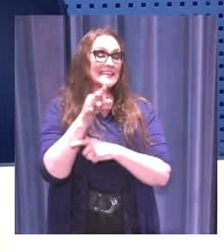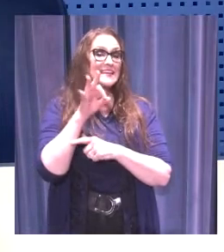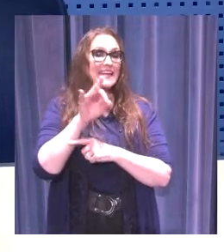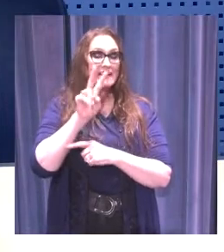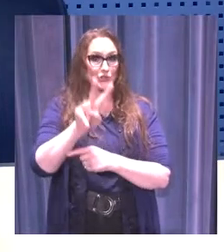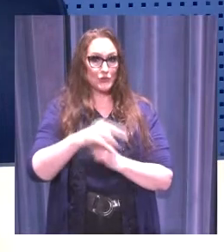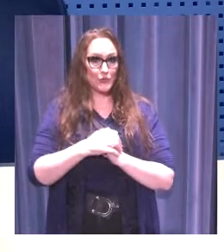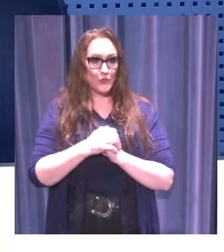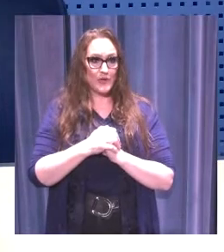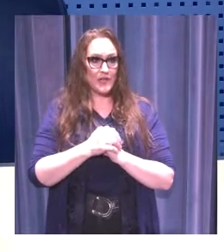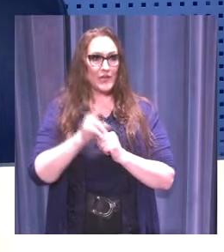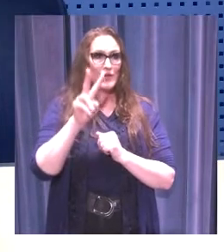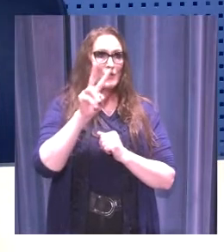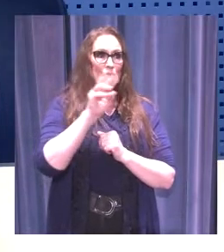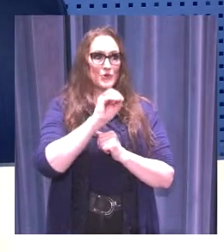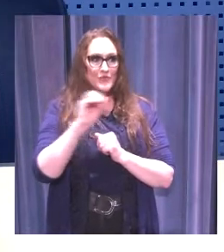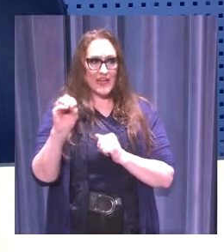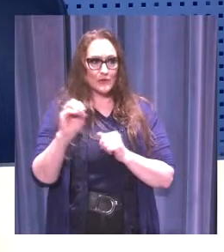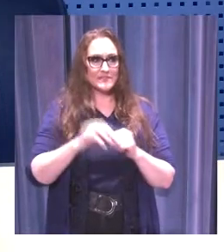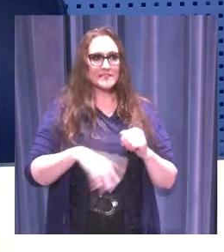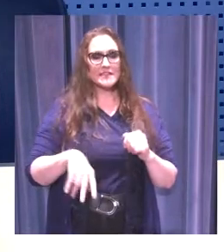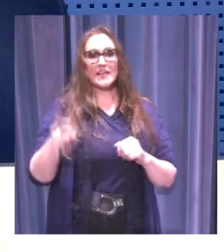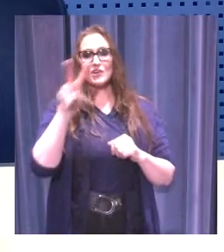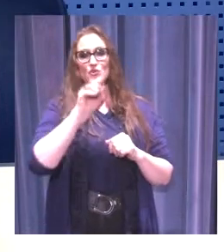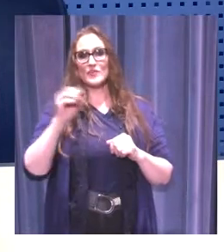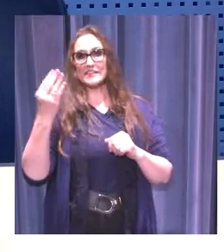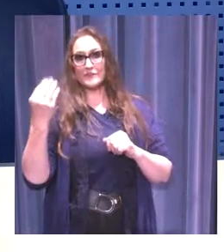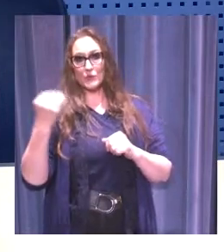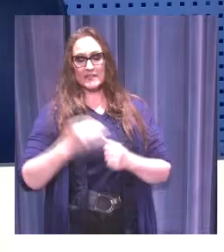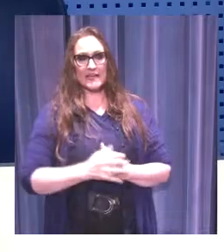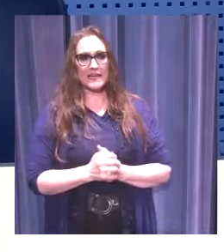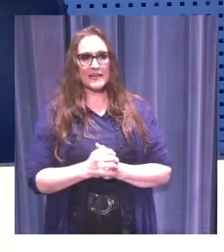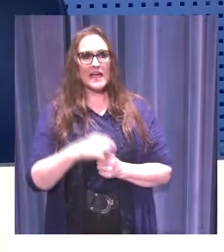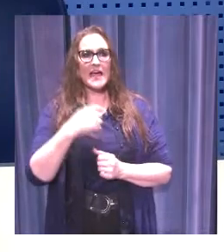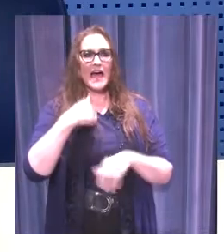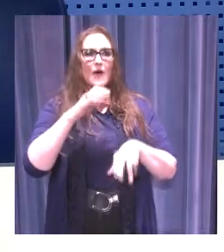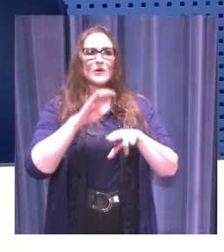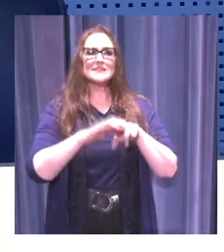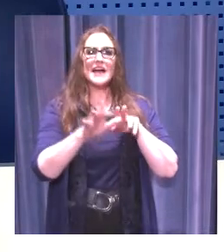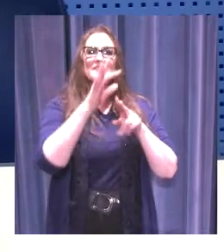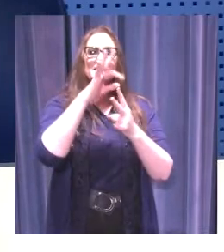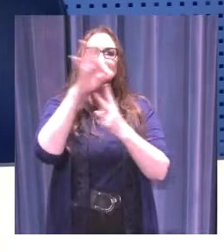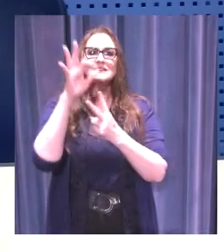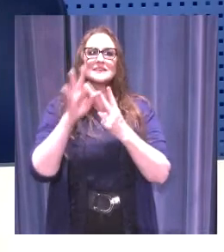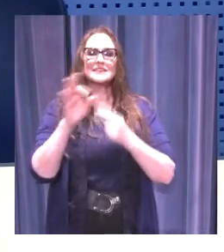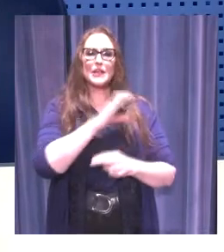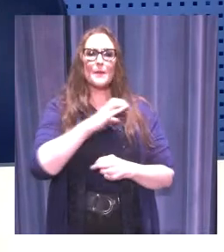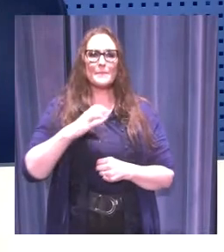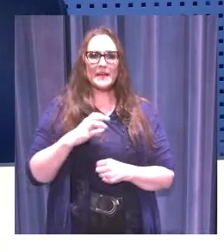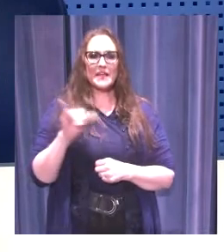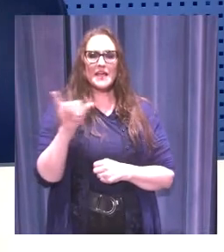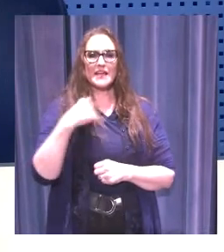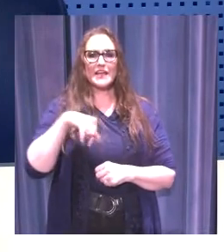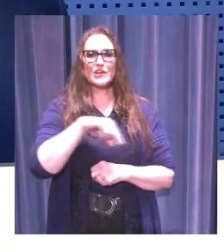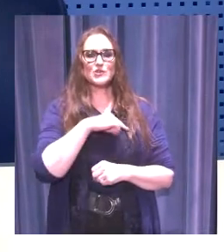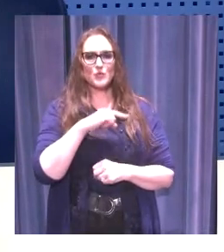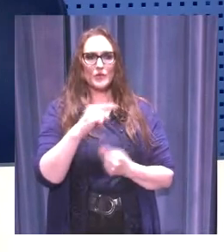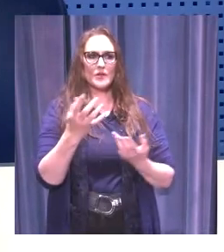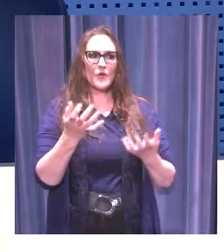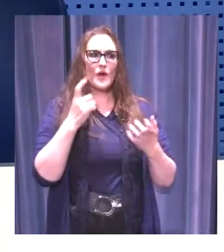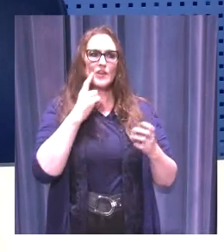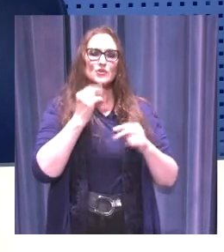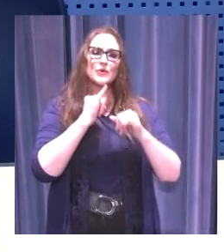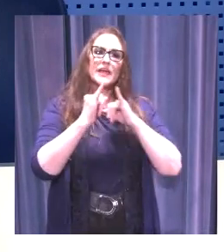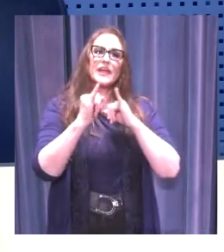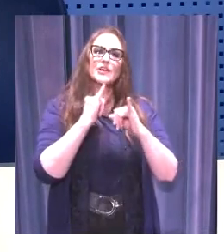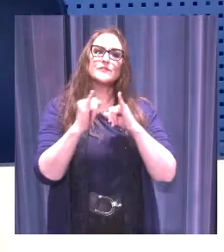1992, 2000, and 2014, I was on the selection committee as we wanted to